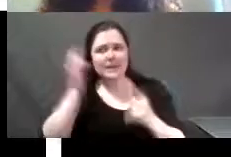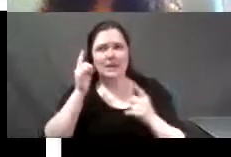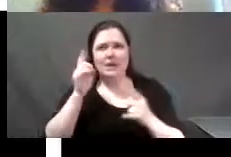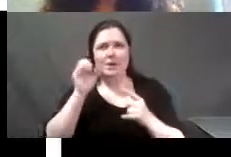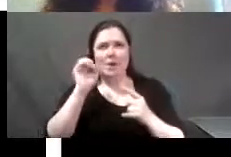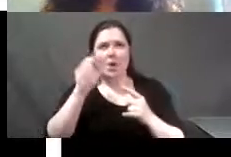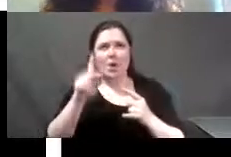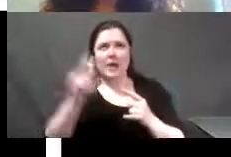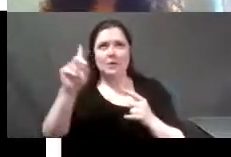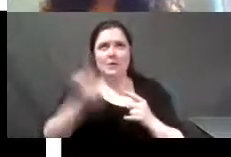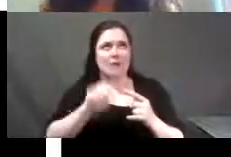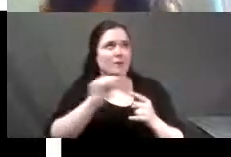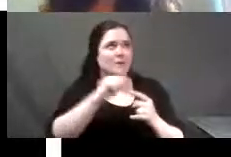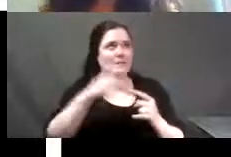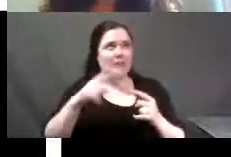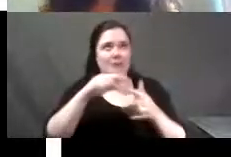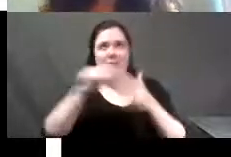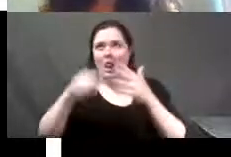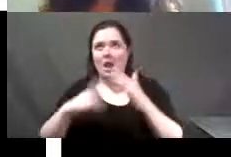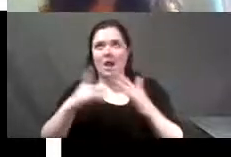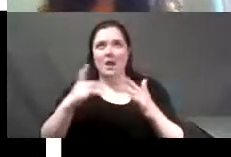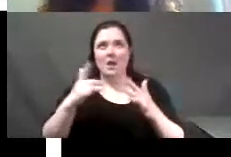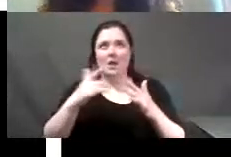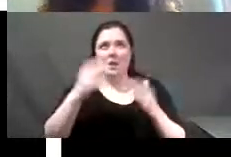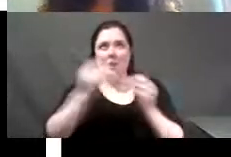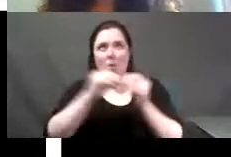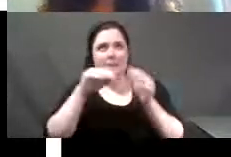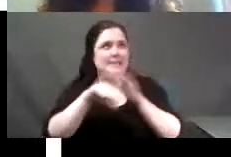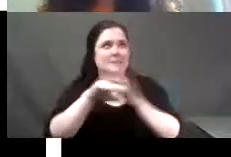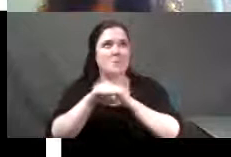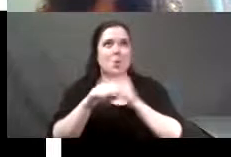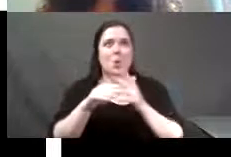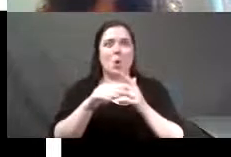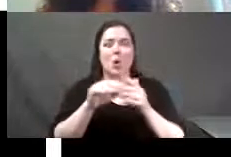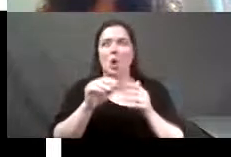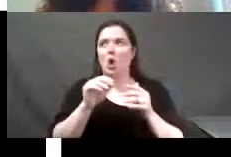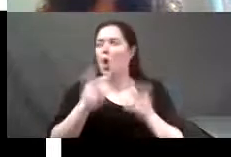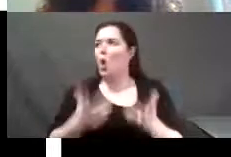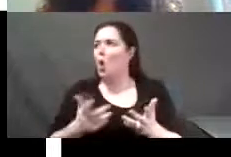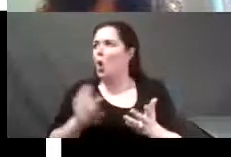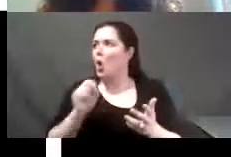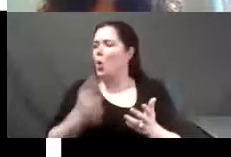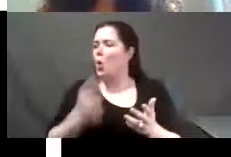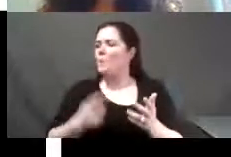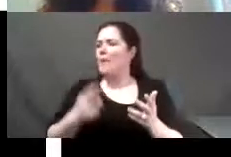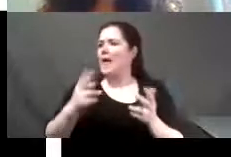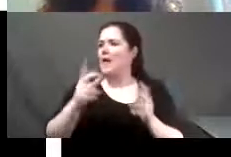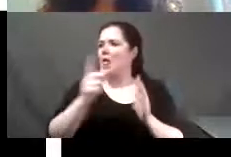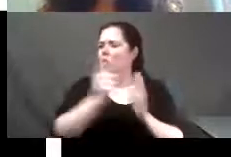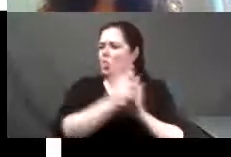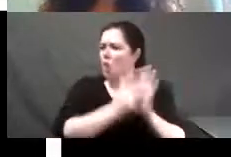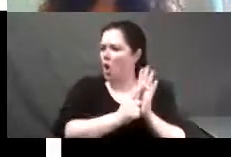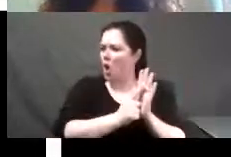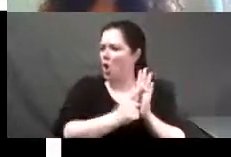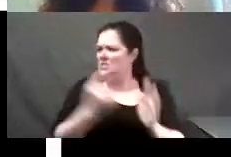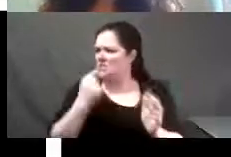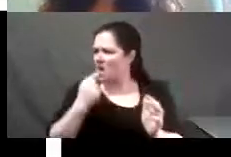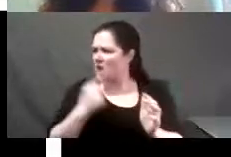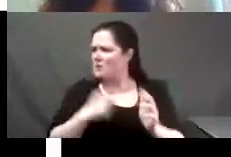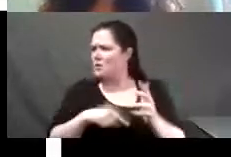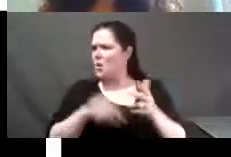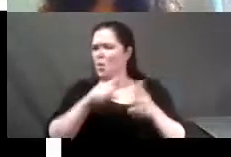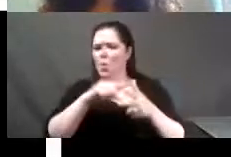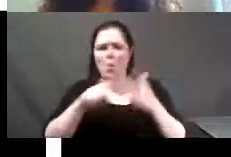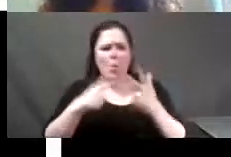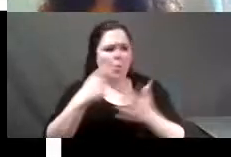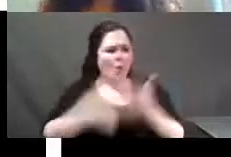download these apps to make things more accessible, or like, oh my gosh, that legislation sucks. What can